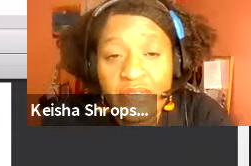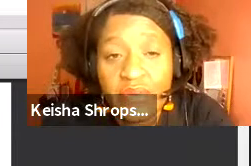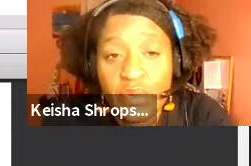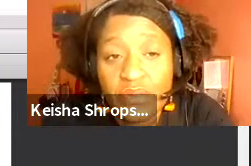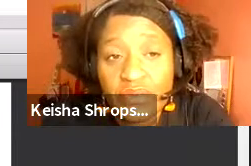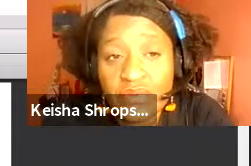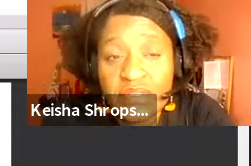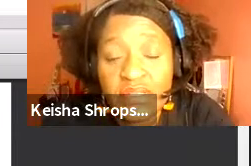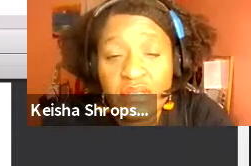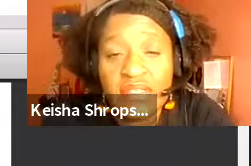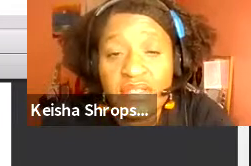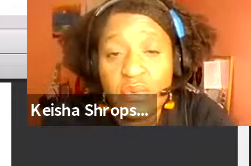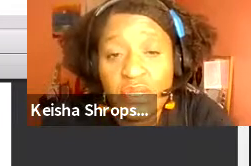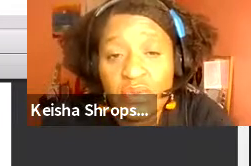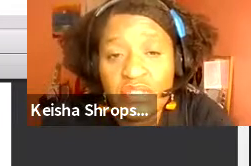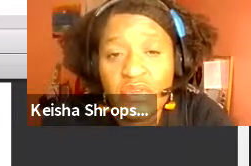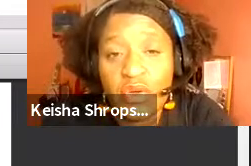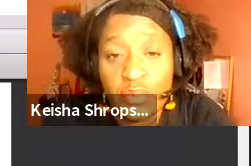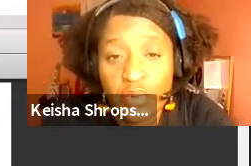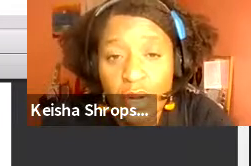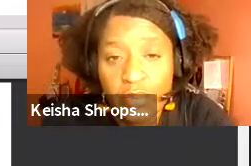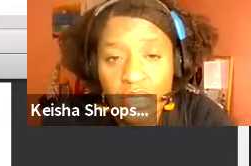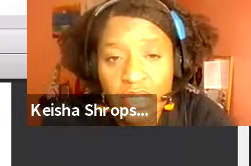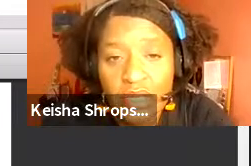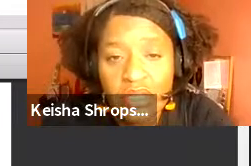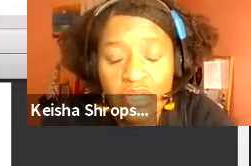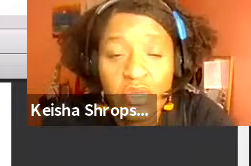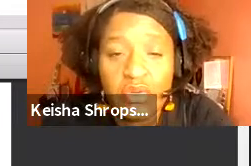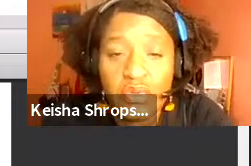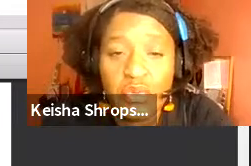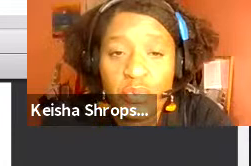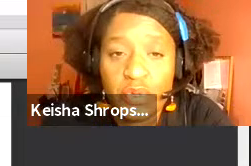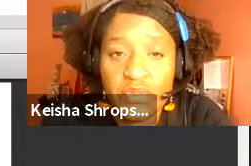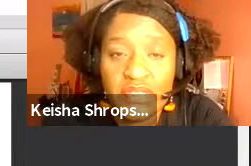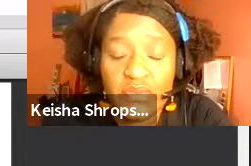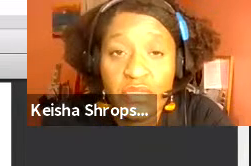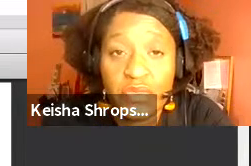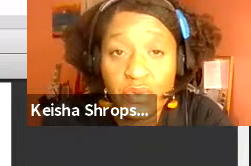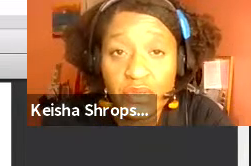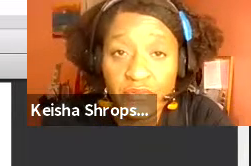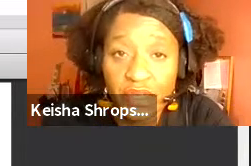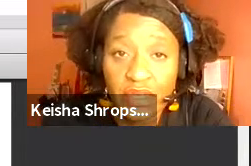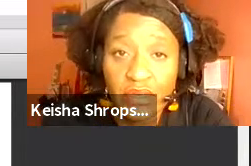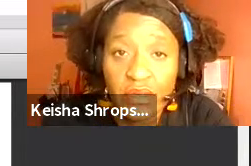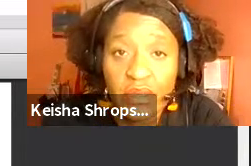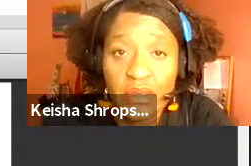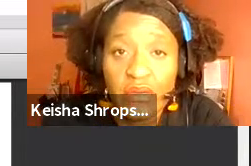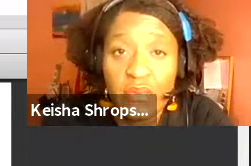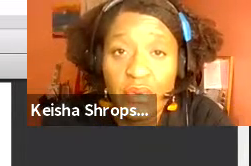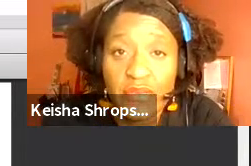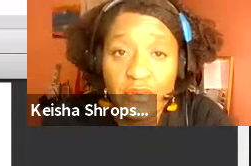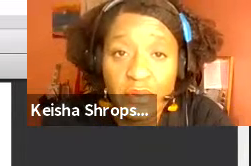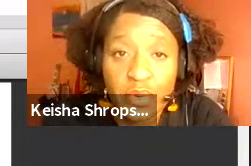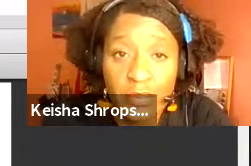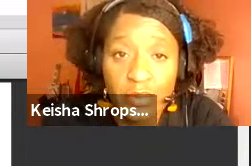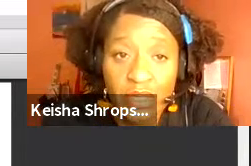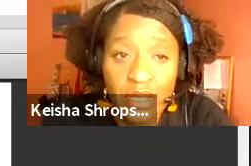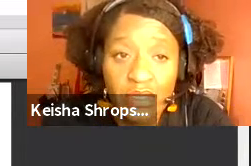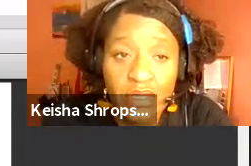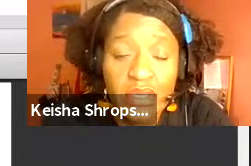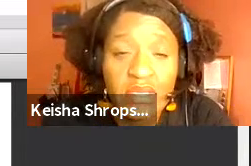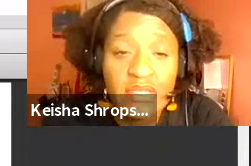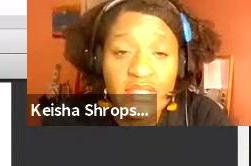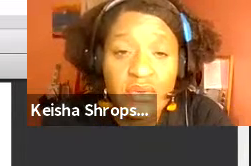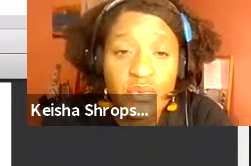by having the windows so close or on the property line. I know you're proposing 3 feet away from the